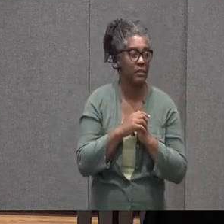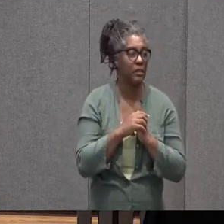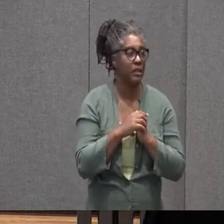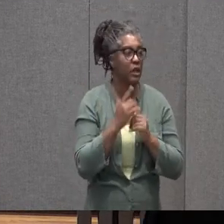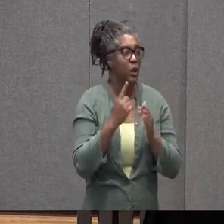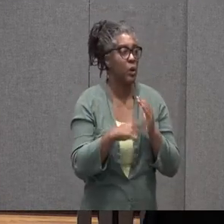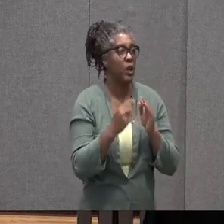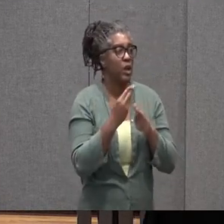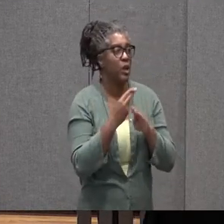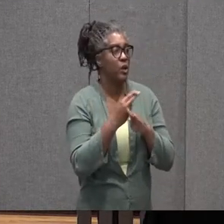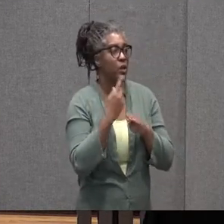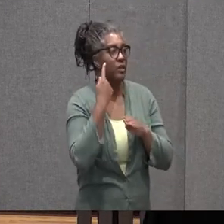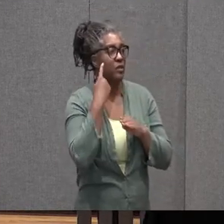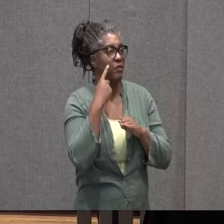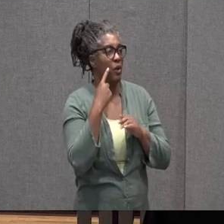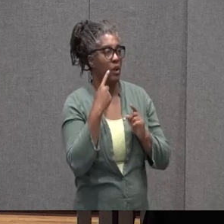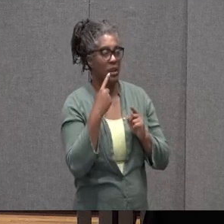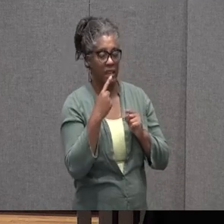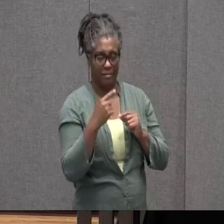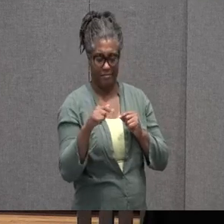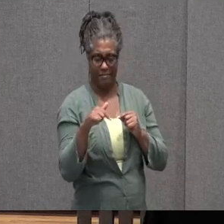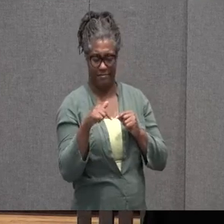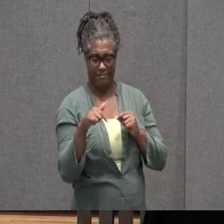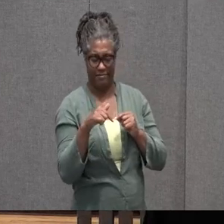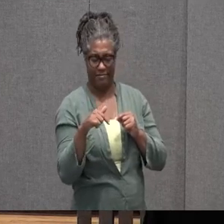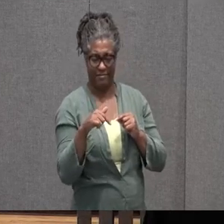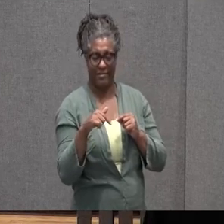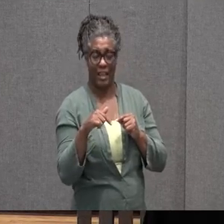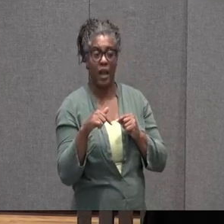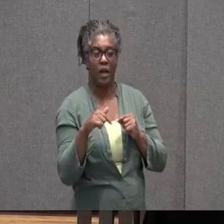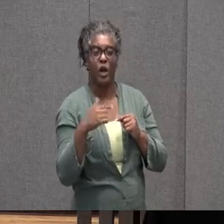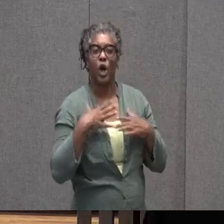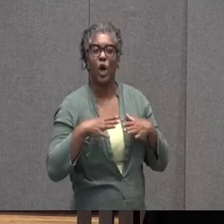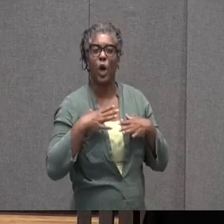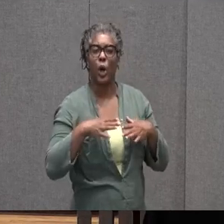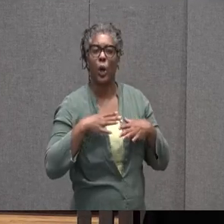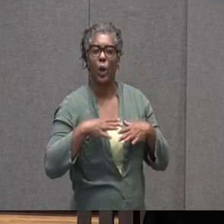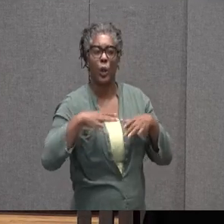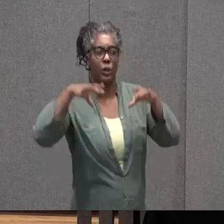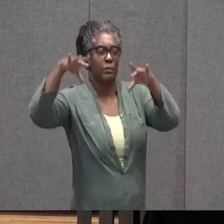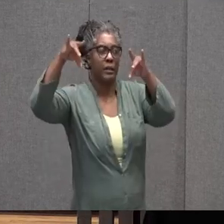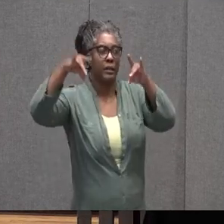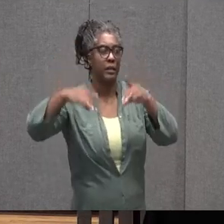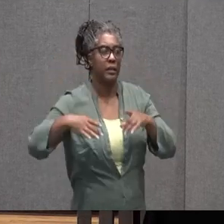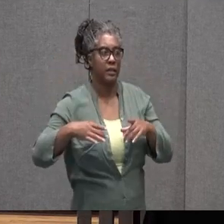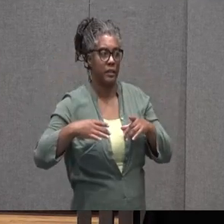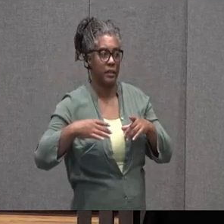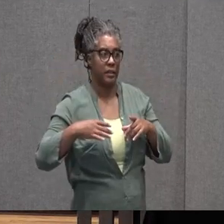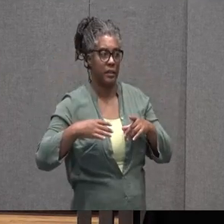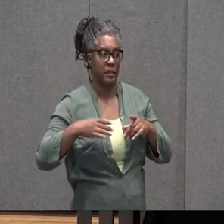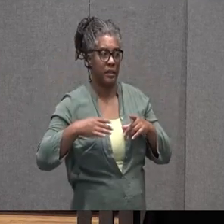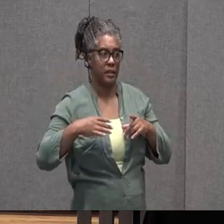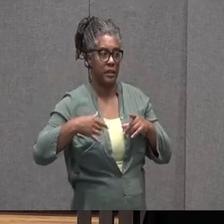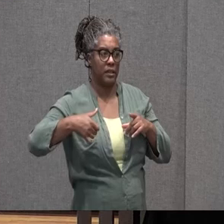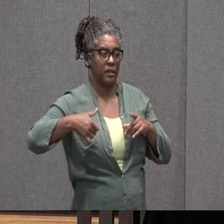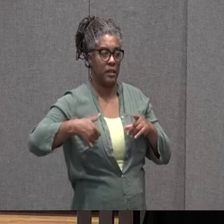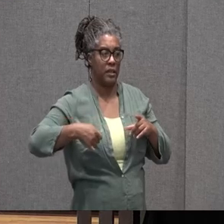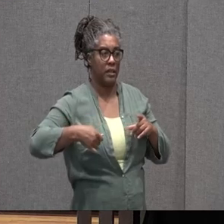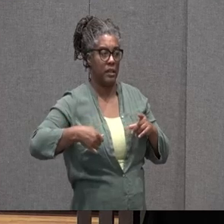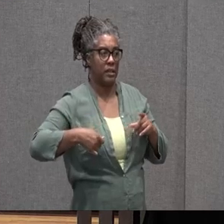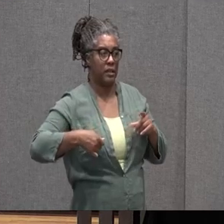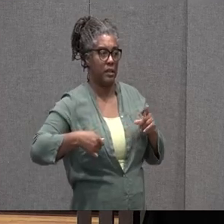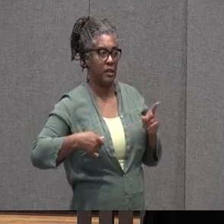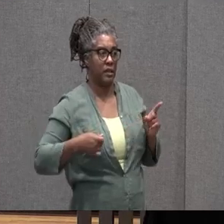the, what is this called? A clothespin. He opens it up, you put the clothespin right here,